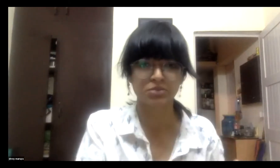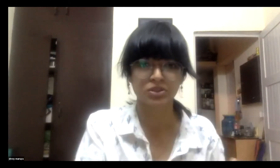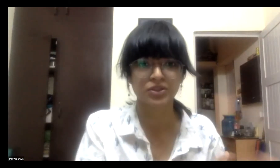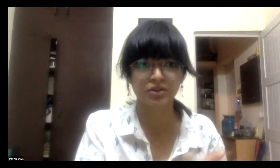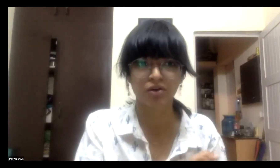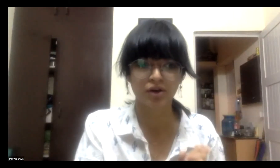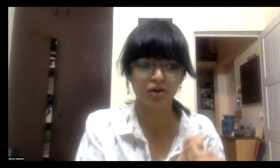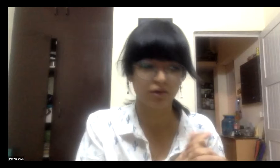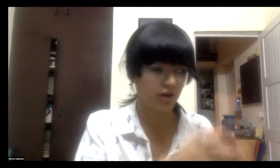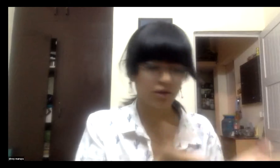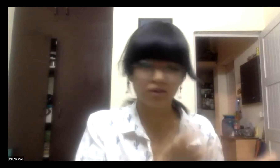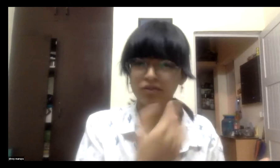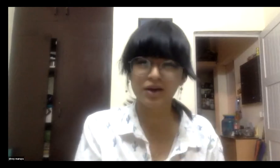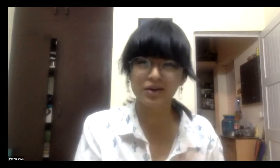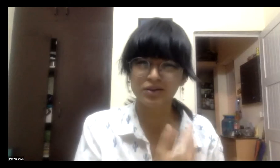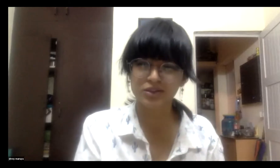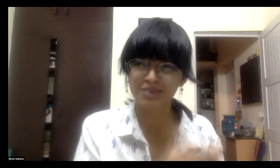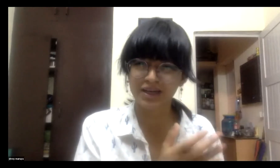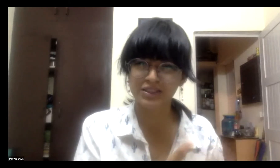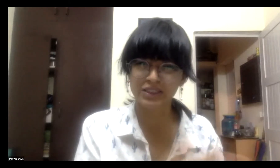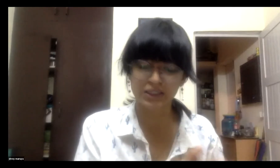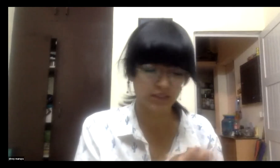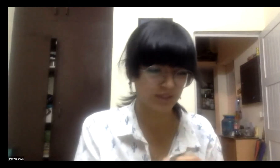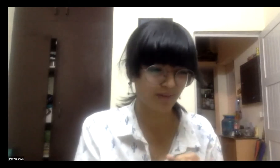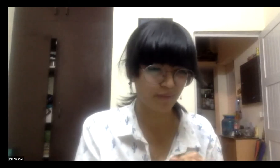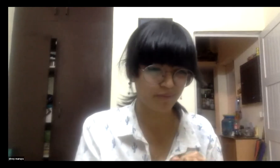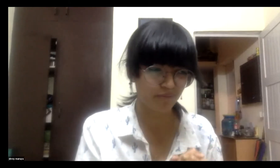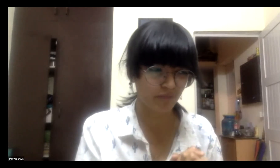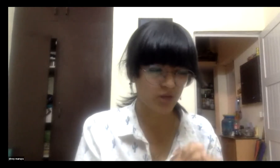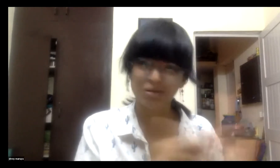of written material on her, flyers, magazines,